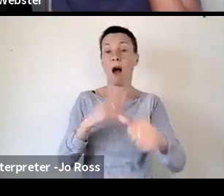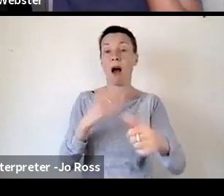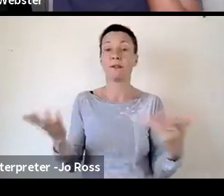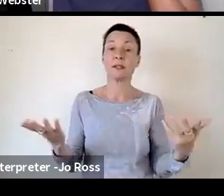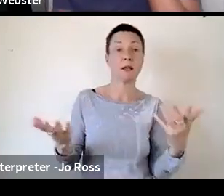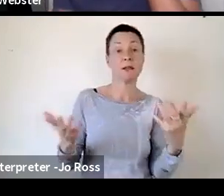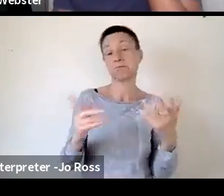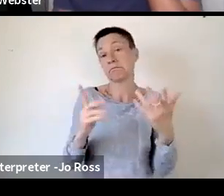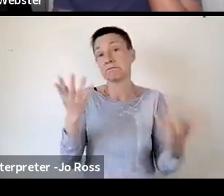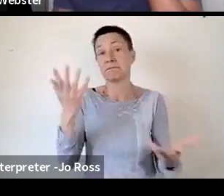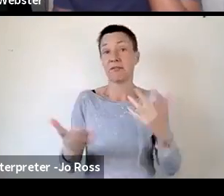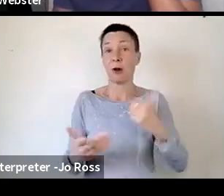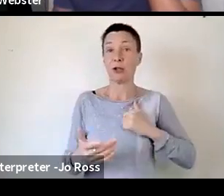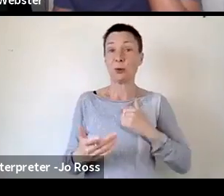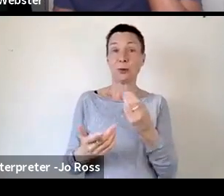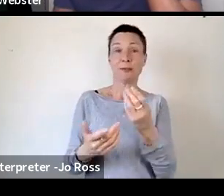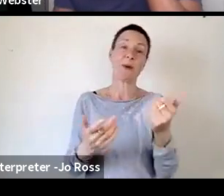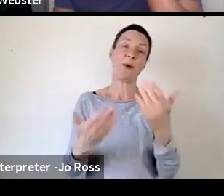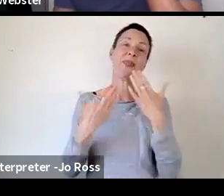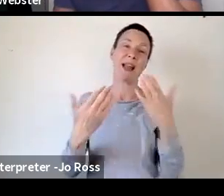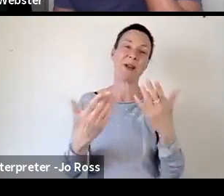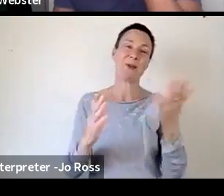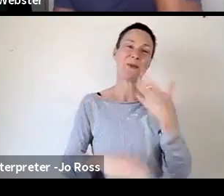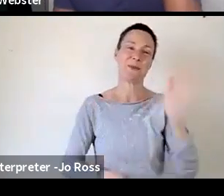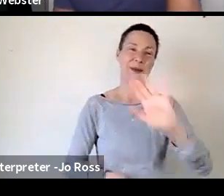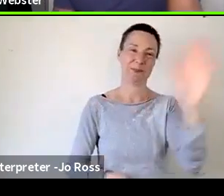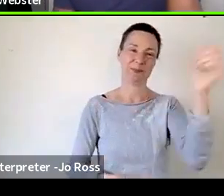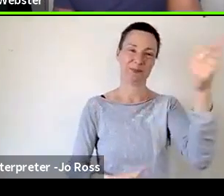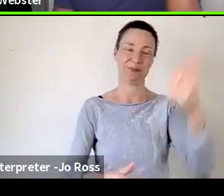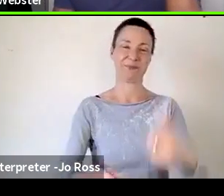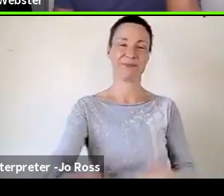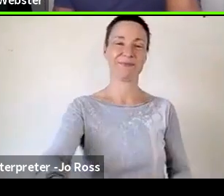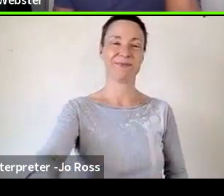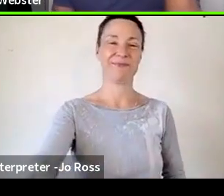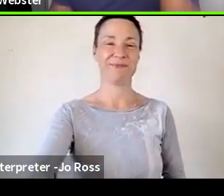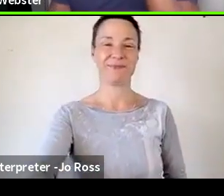and very soon. So yes, thank you guys. See you later. Bye. Bye. Bye. Bye. Bye. Bye.